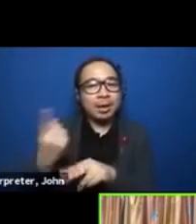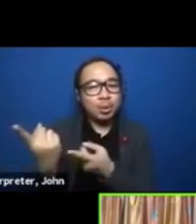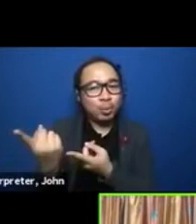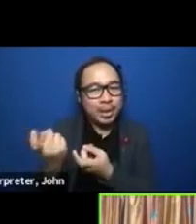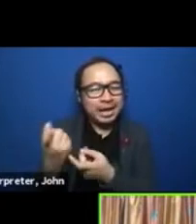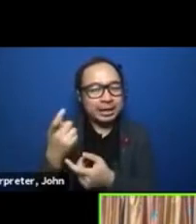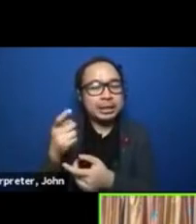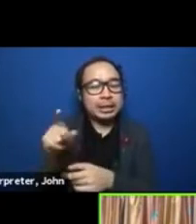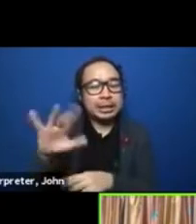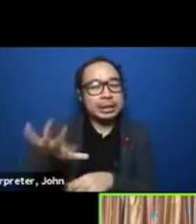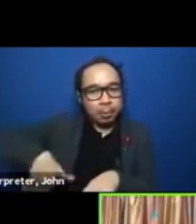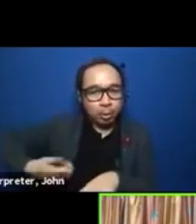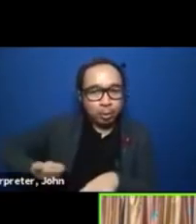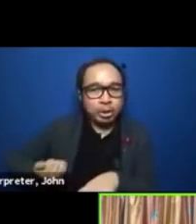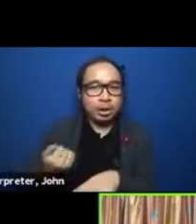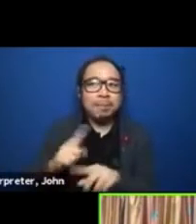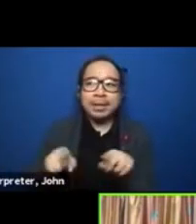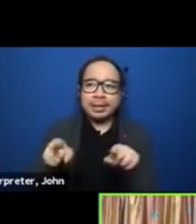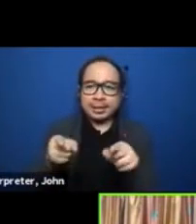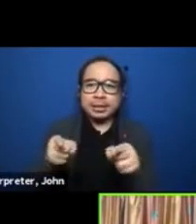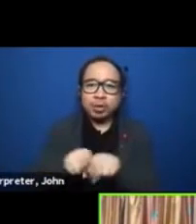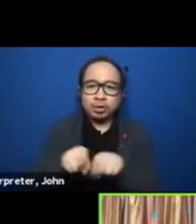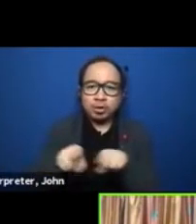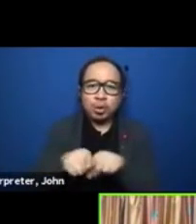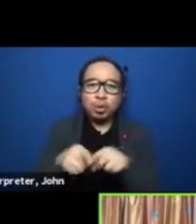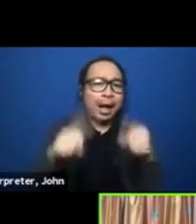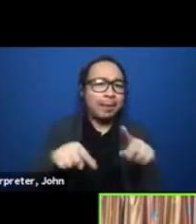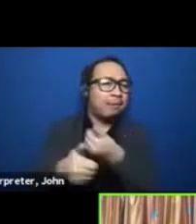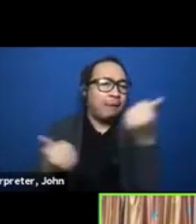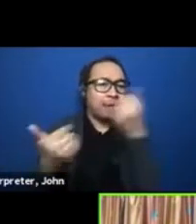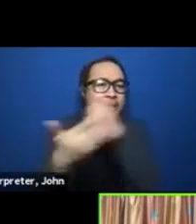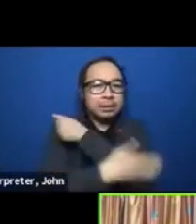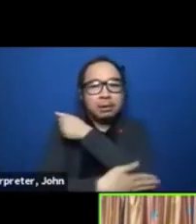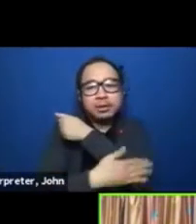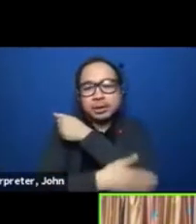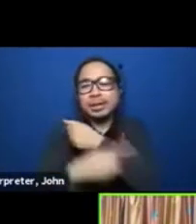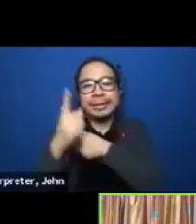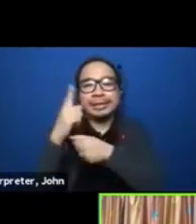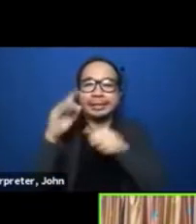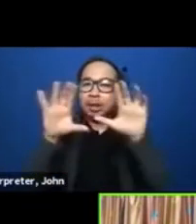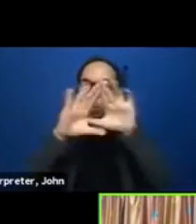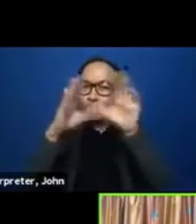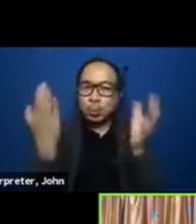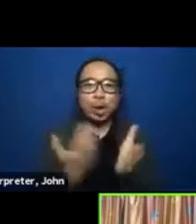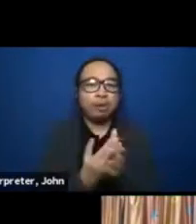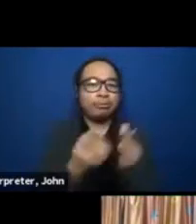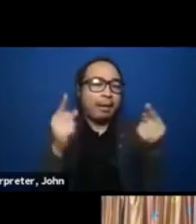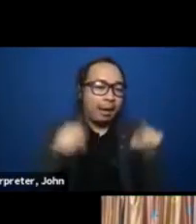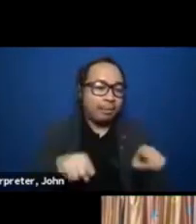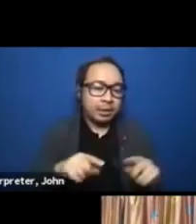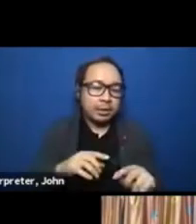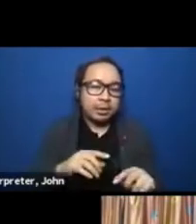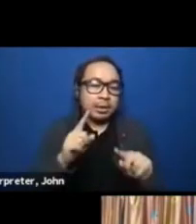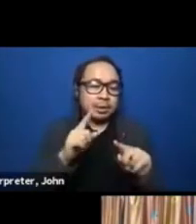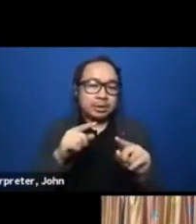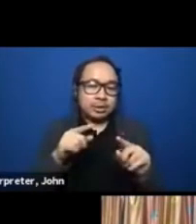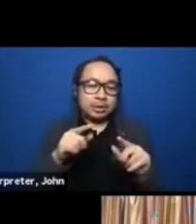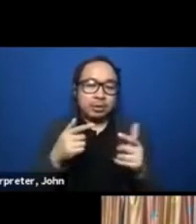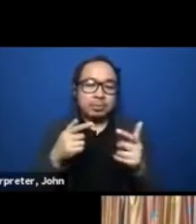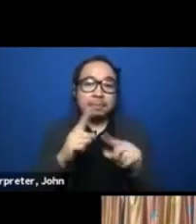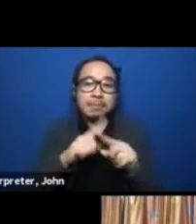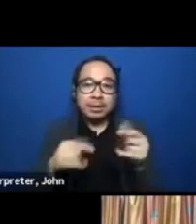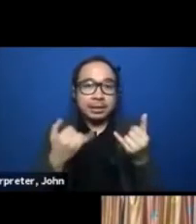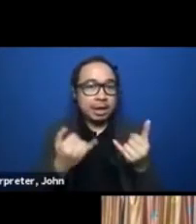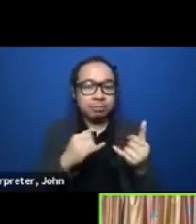happening elsewhere also. Perhaps it's quite a universal phenomenon. but mm-hmm. not very often documented,